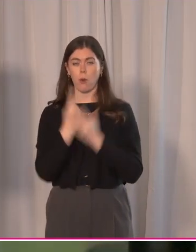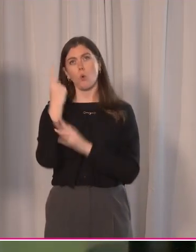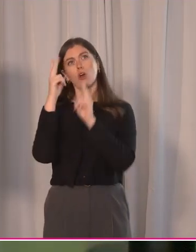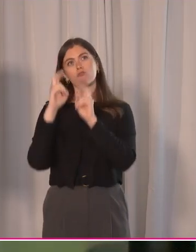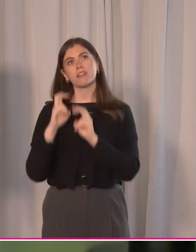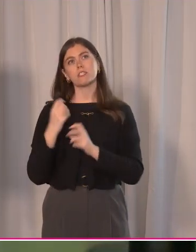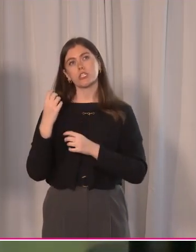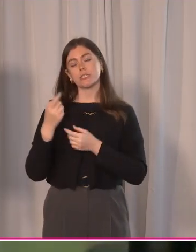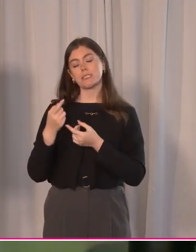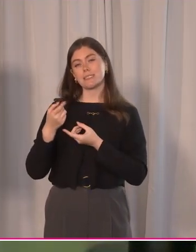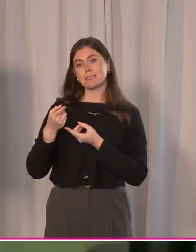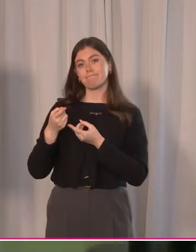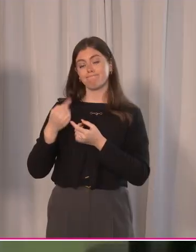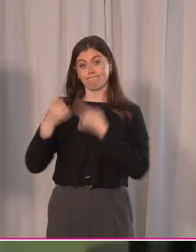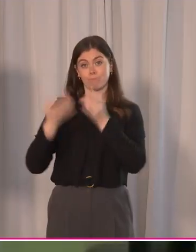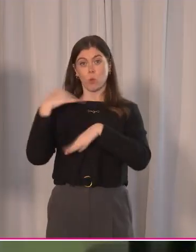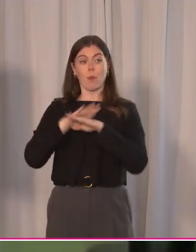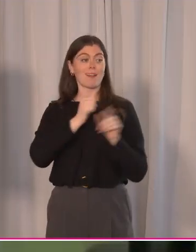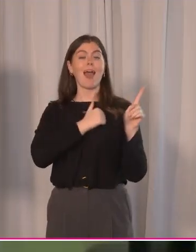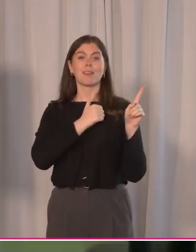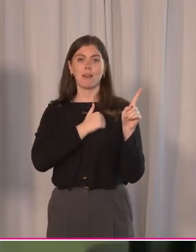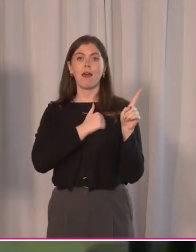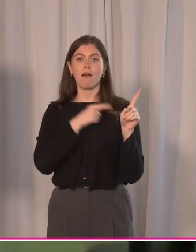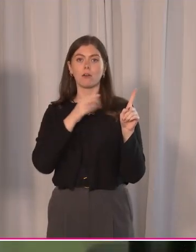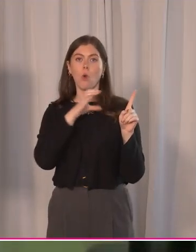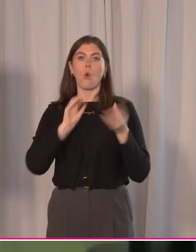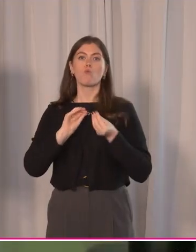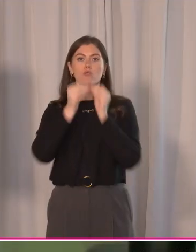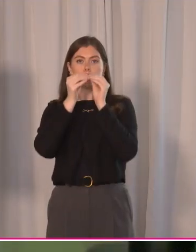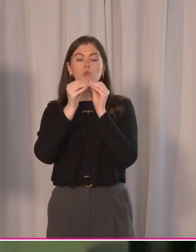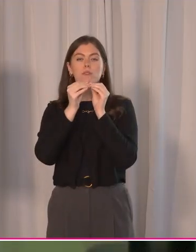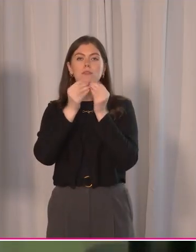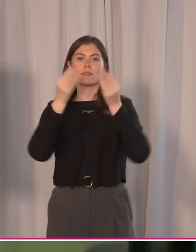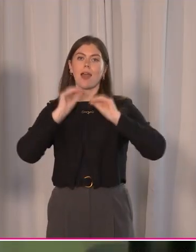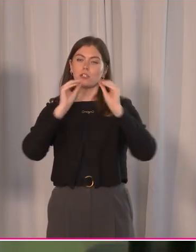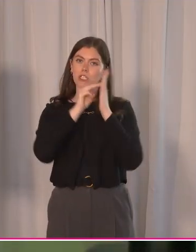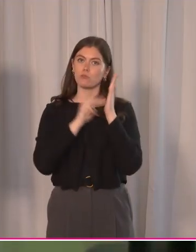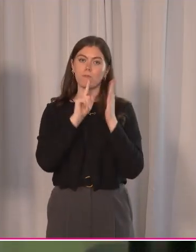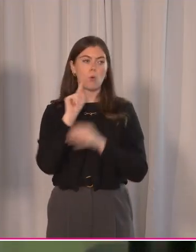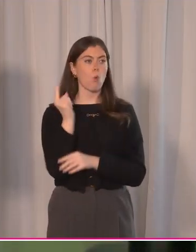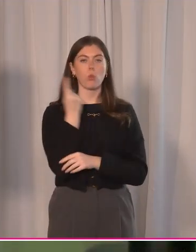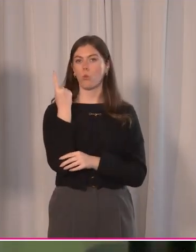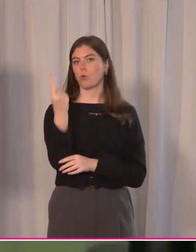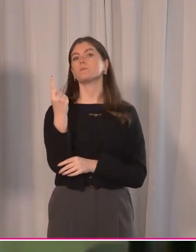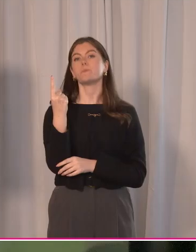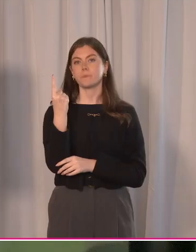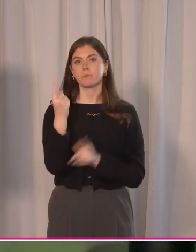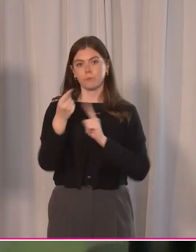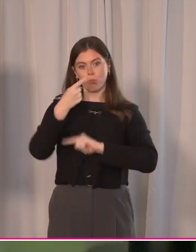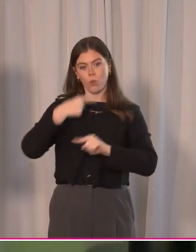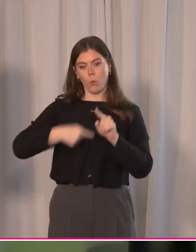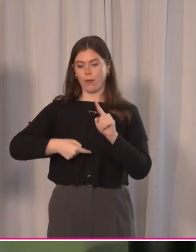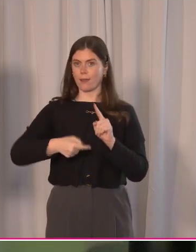done in Canada where it was co-produced education program, but that's the only one that we were able